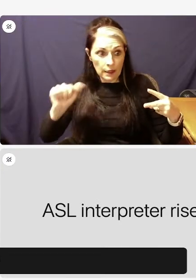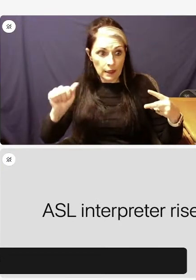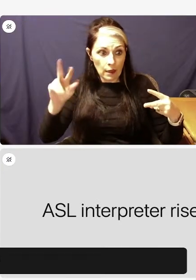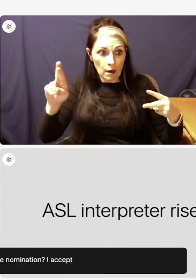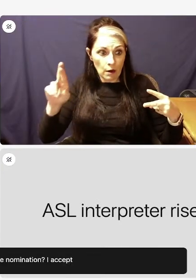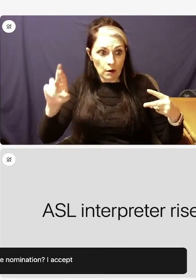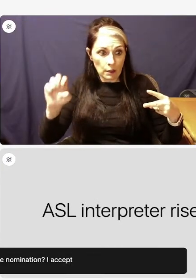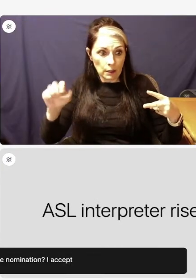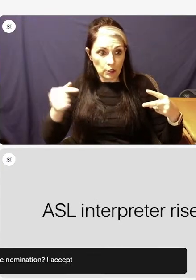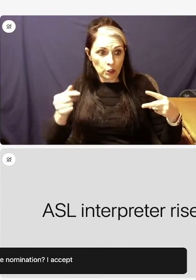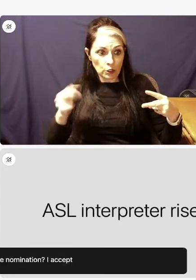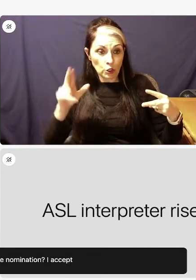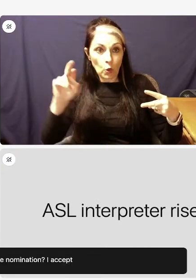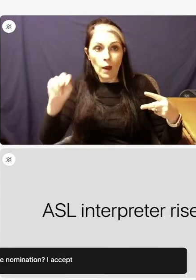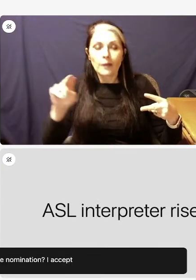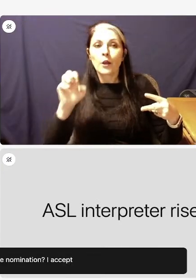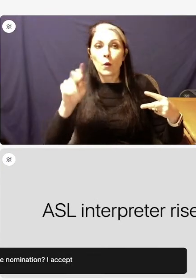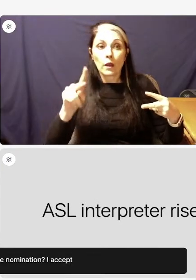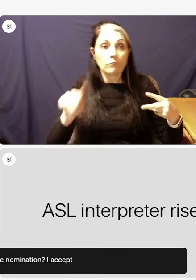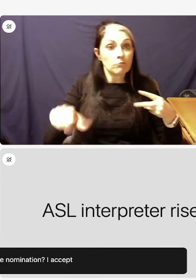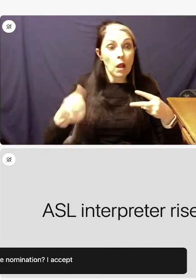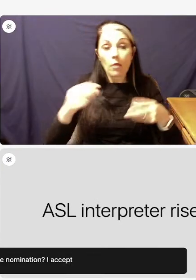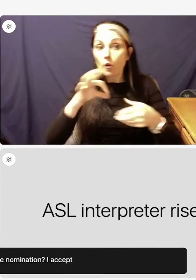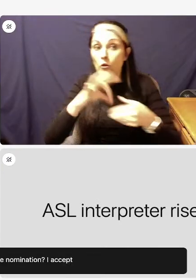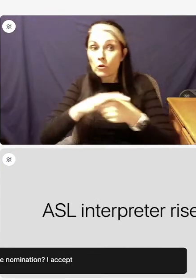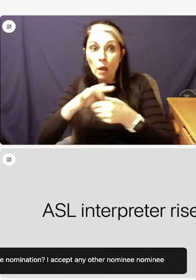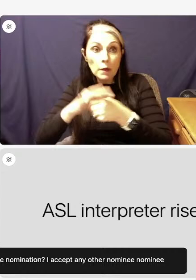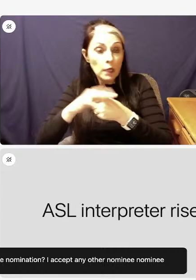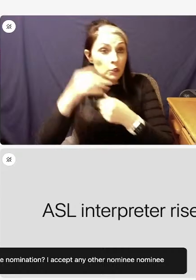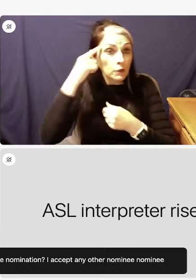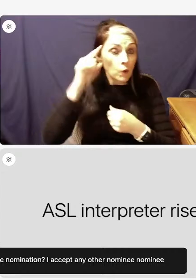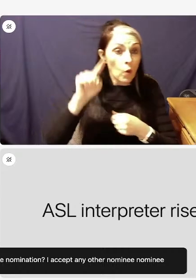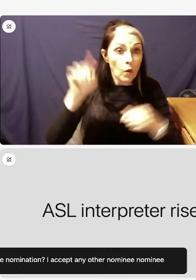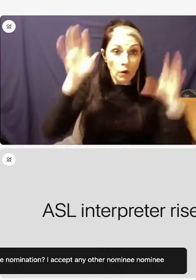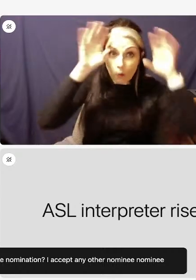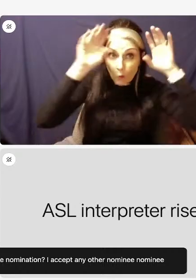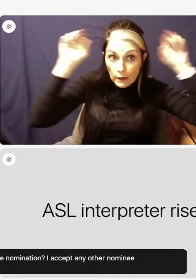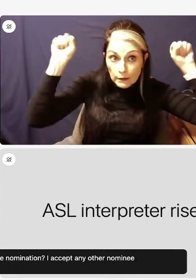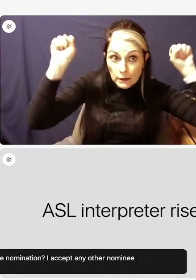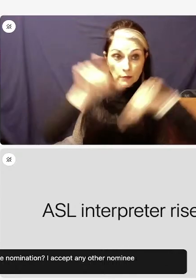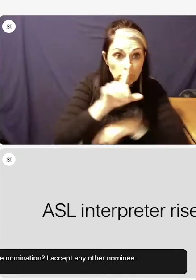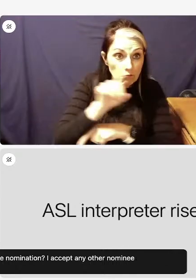okay uh any other nominations for board president